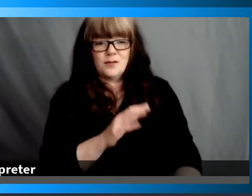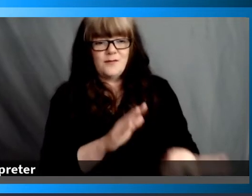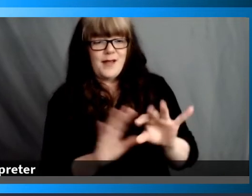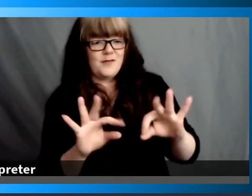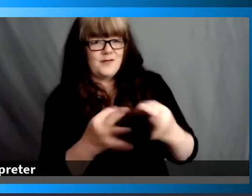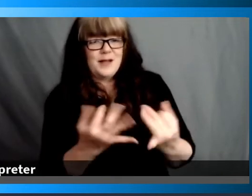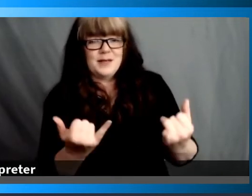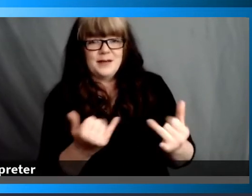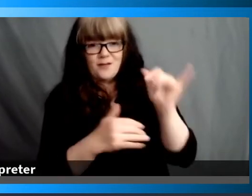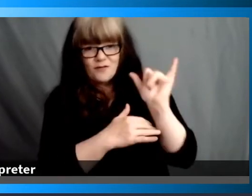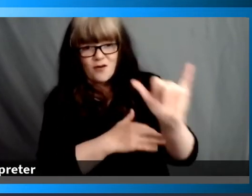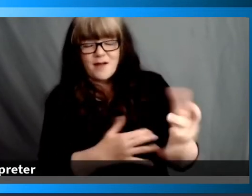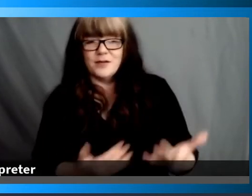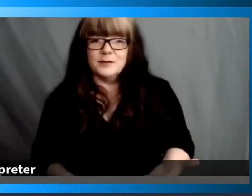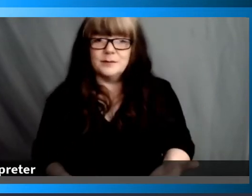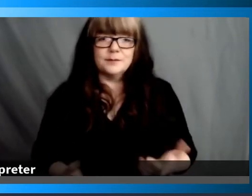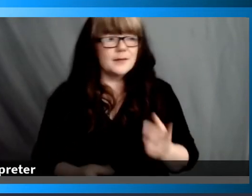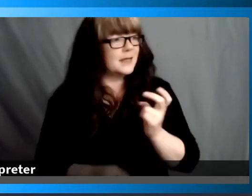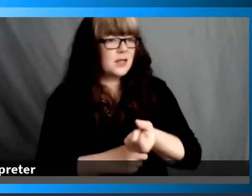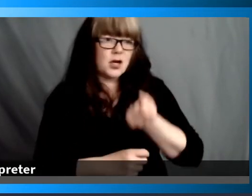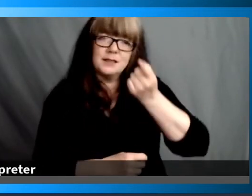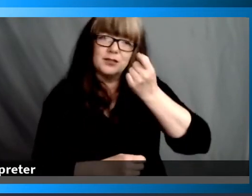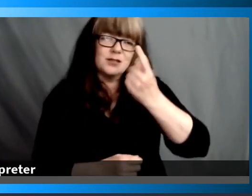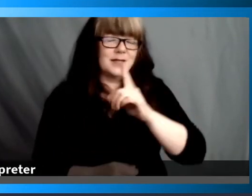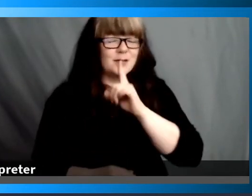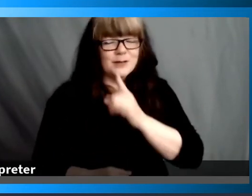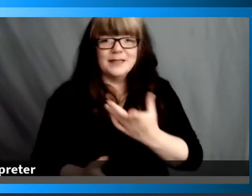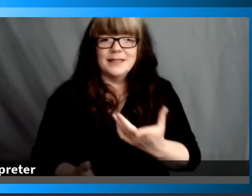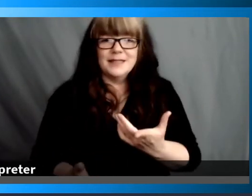It's hard to comprehend.